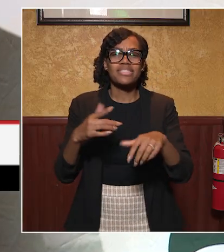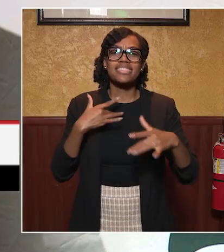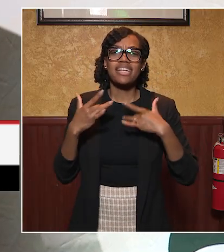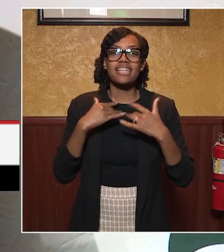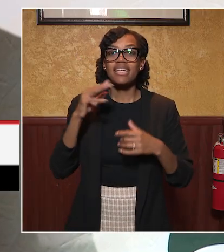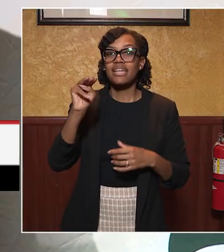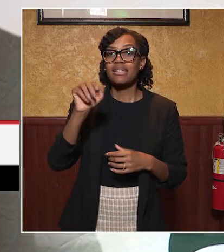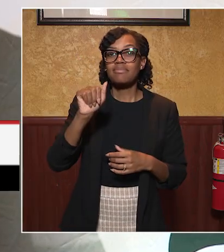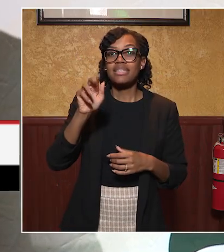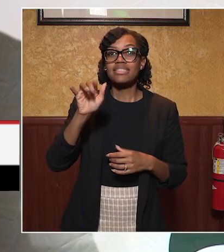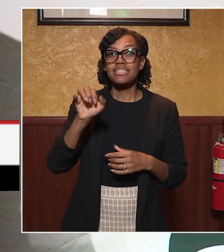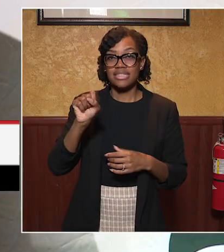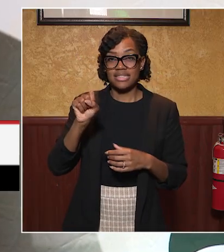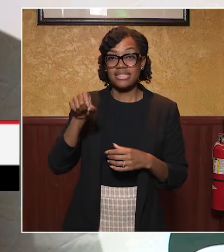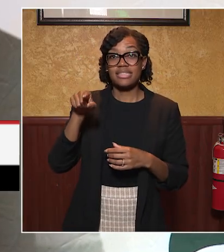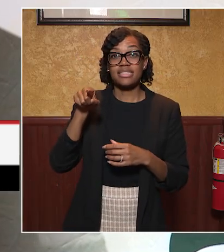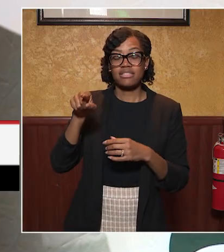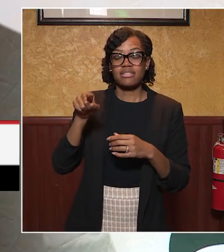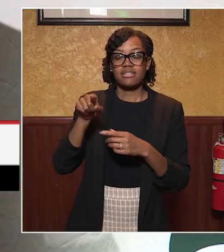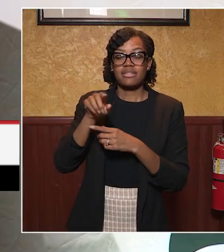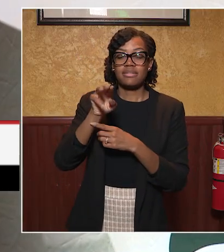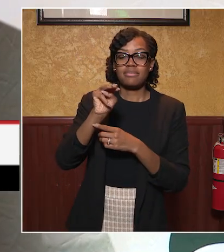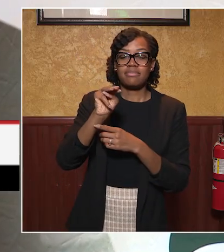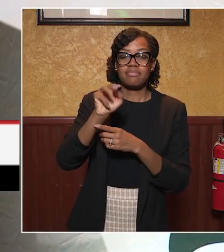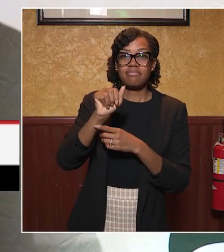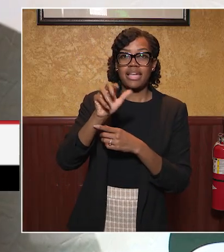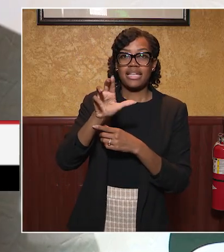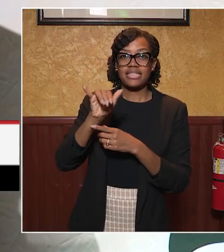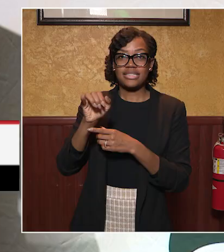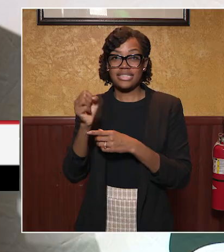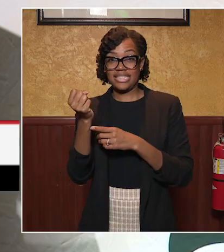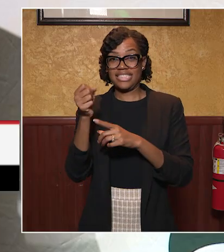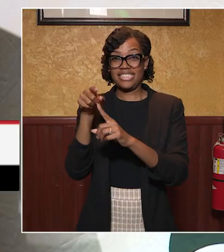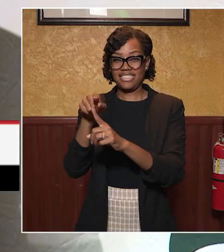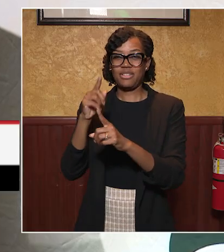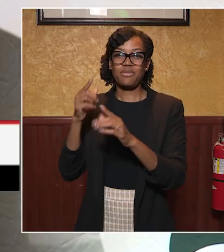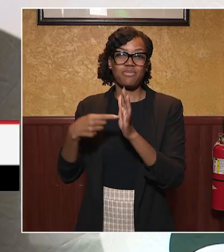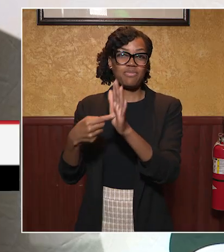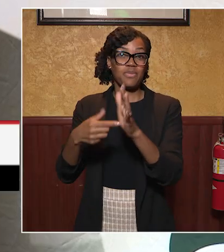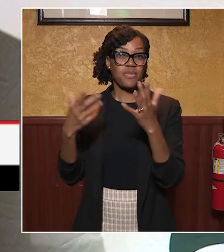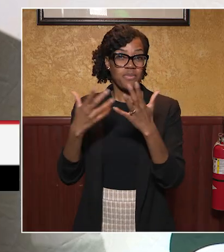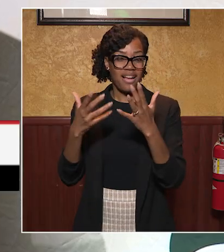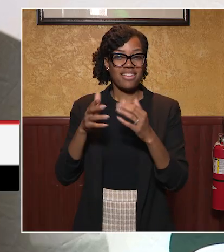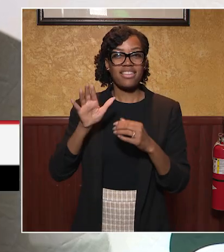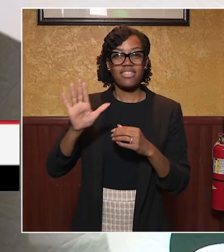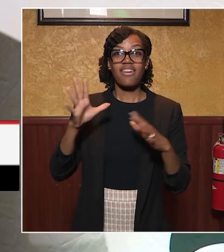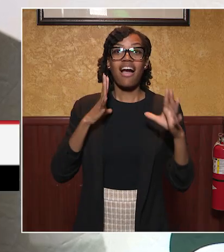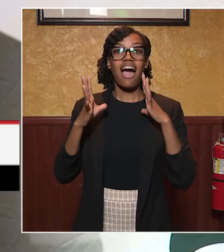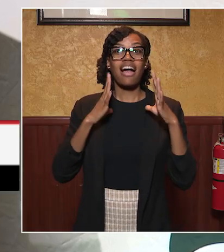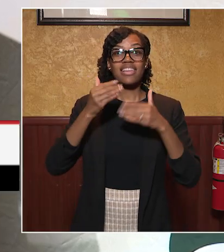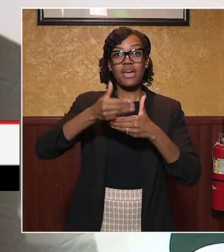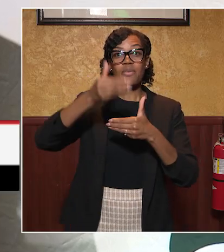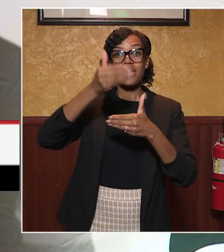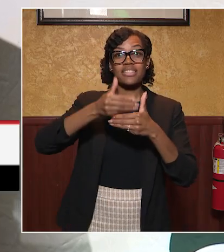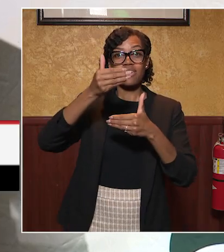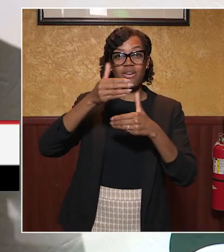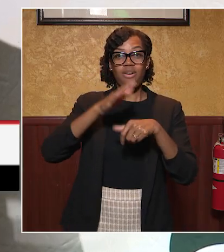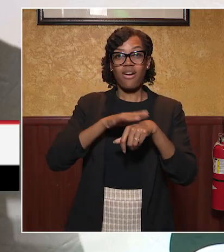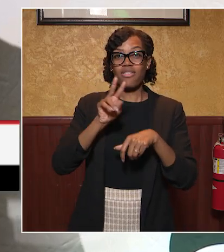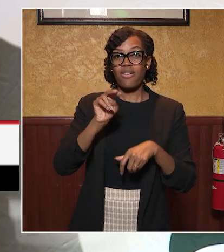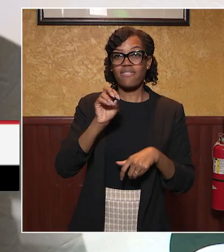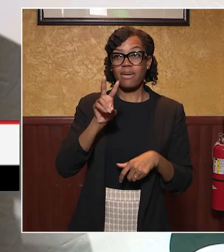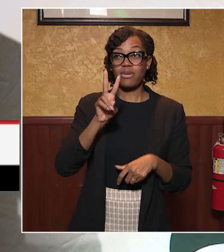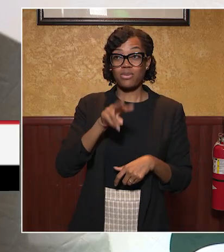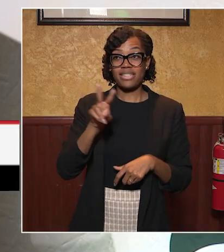are again revealing their dynamic and beautiful holiday windows on November 22nd, as well as City Center